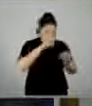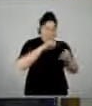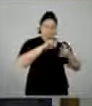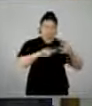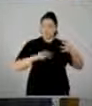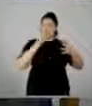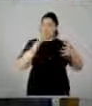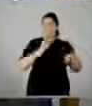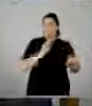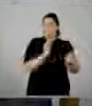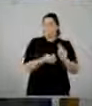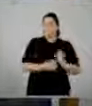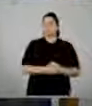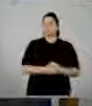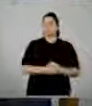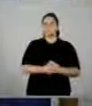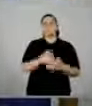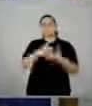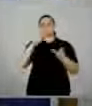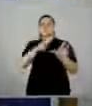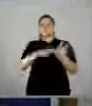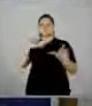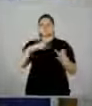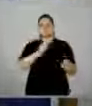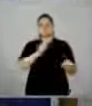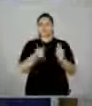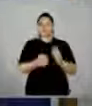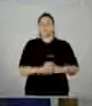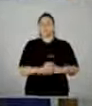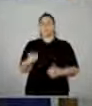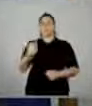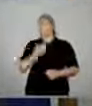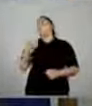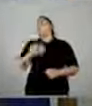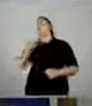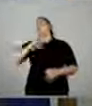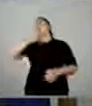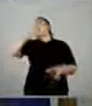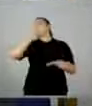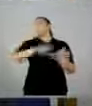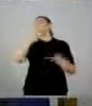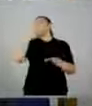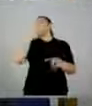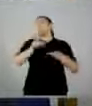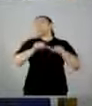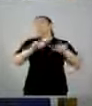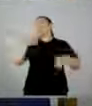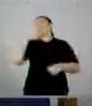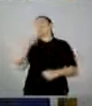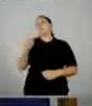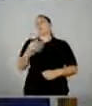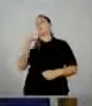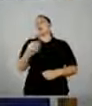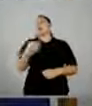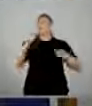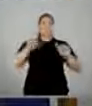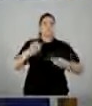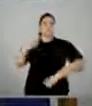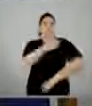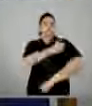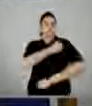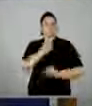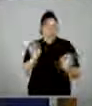don't have the time to wait till a flu season happens to see people get the flu and whether a vaccine works. And so we use a lot of tests with